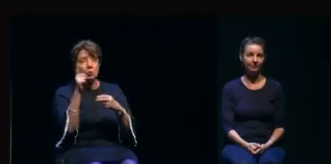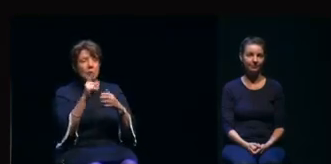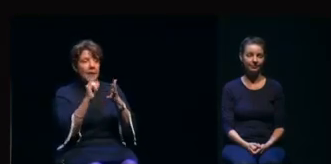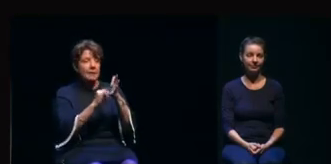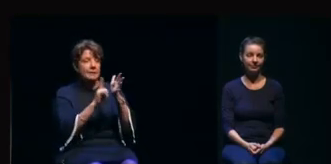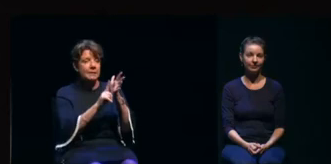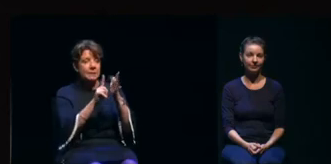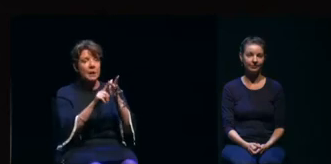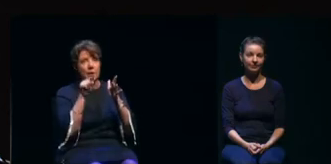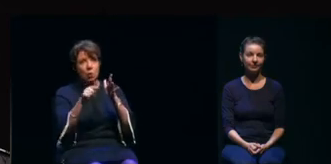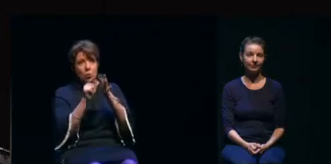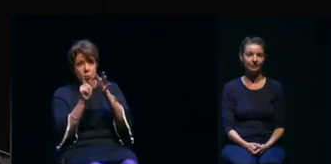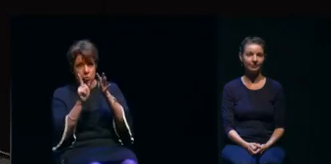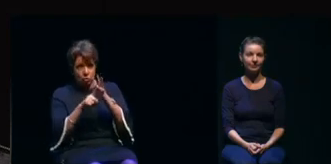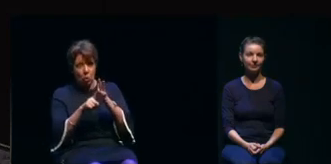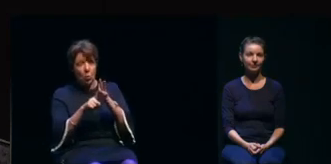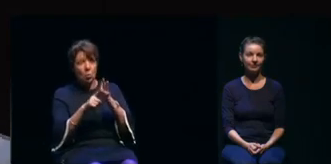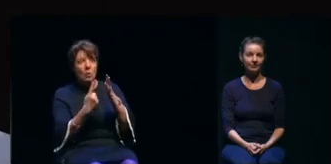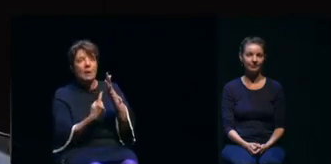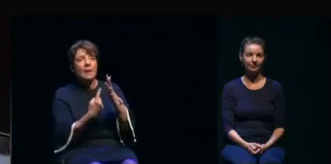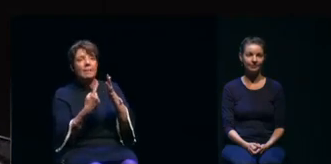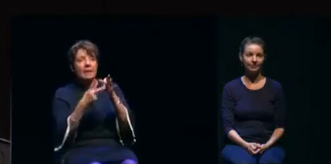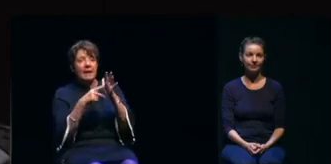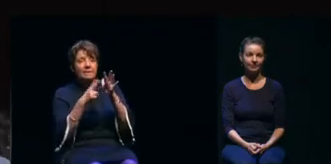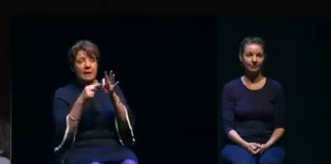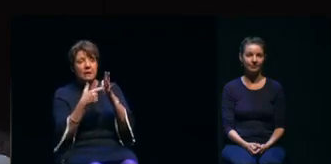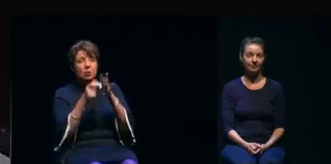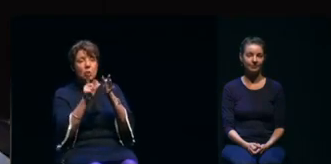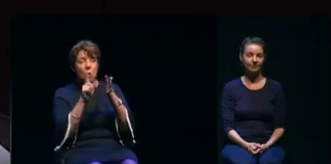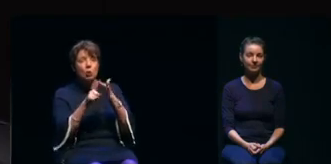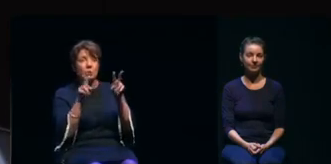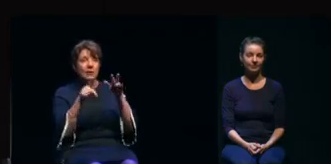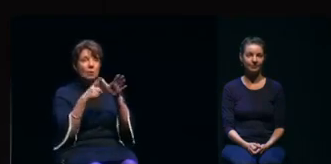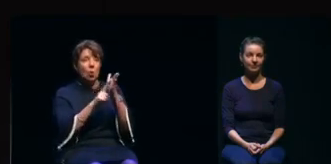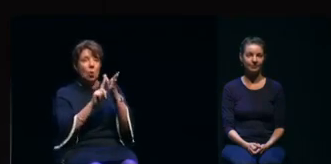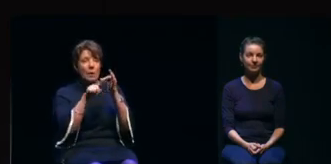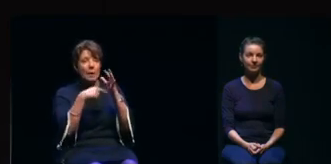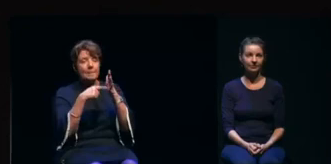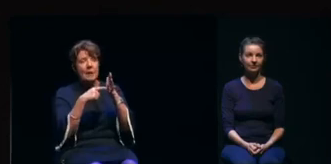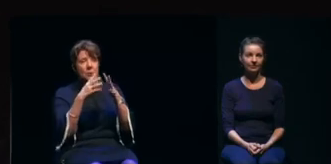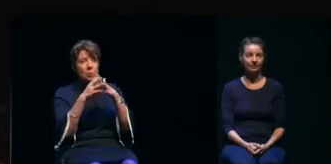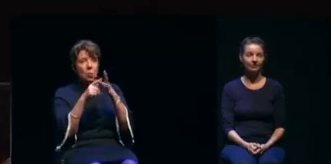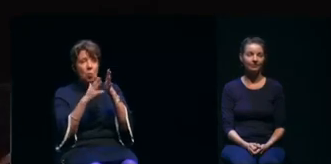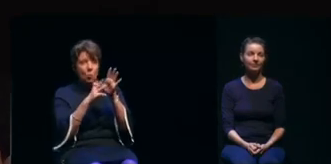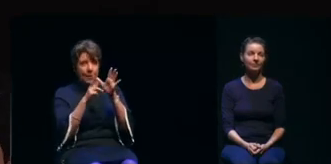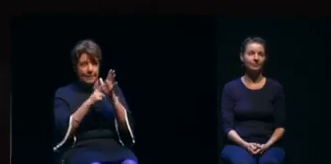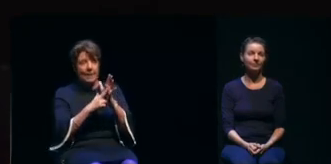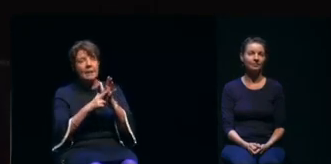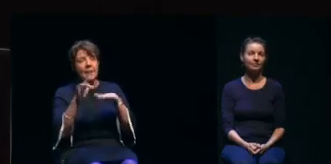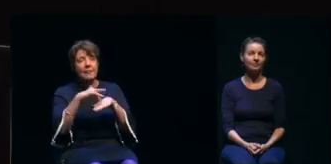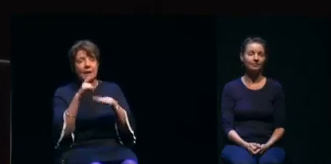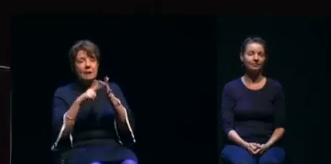Sly.do. Just go there. The event code is all about women and the theatre is the Joan Sutherland. From